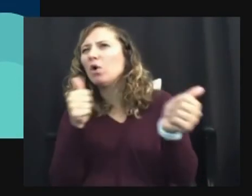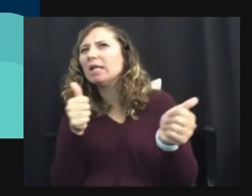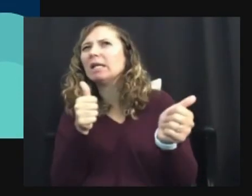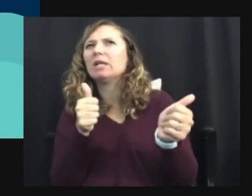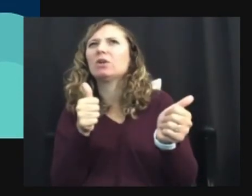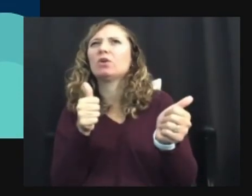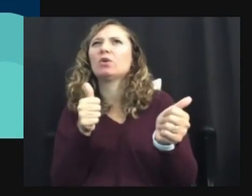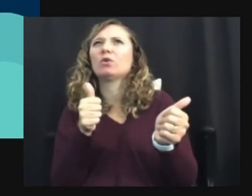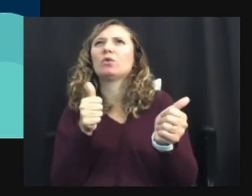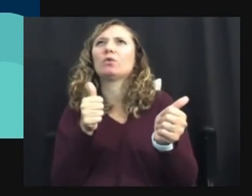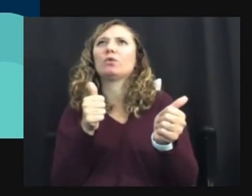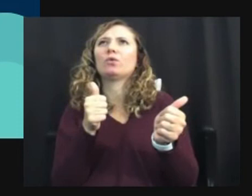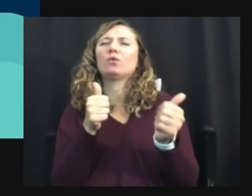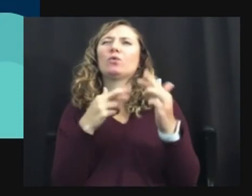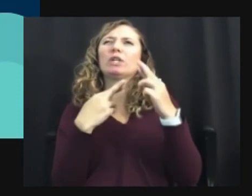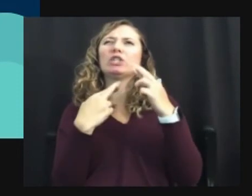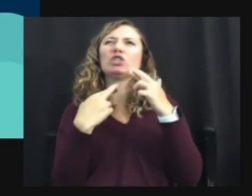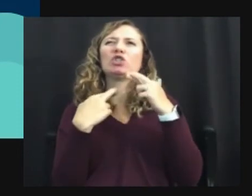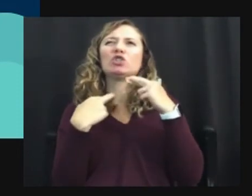restrictive